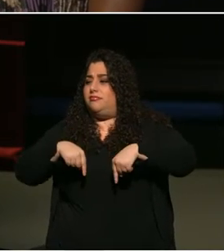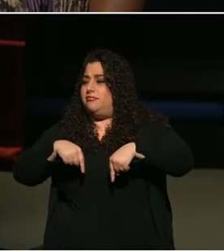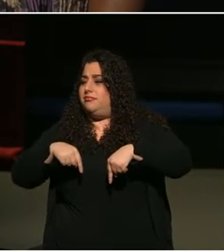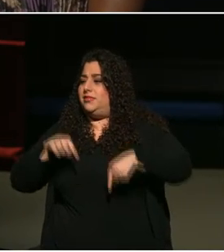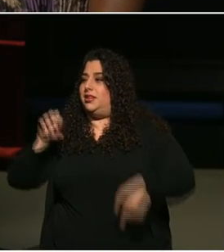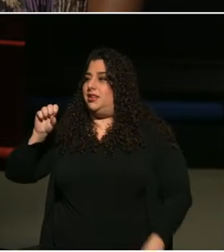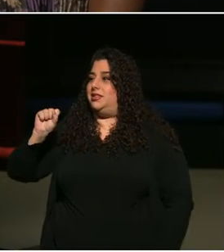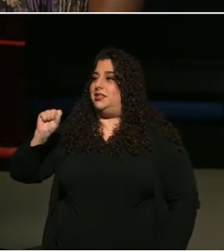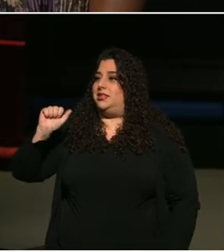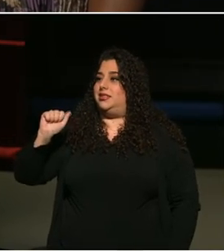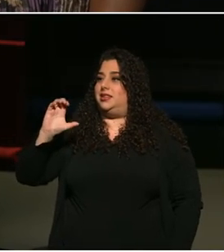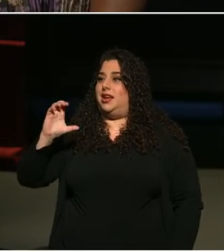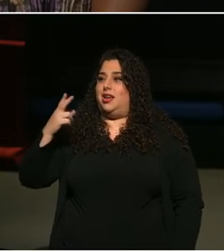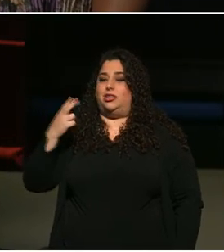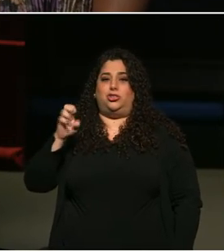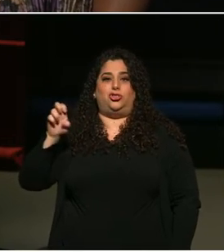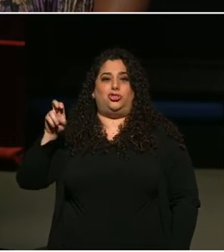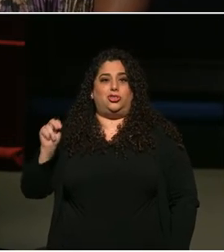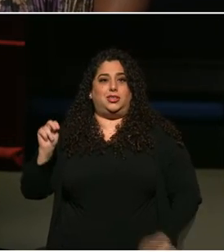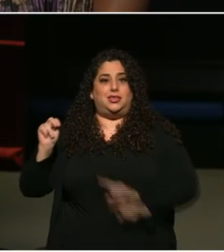And